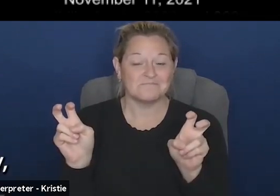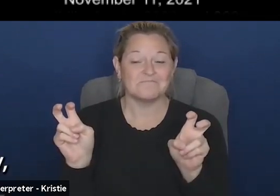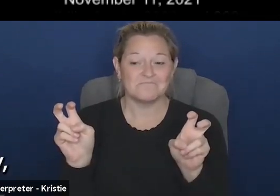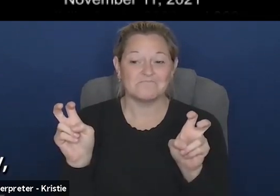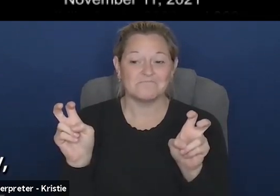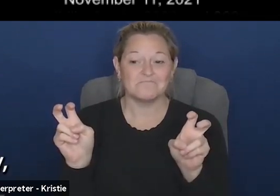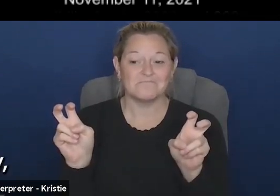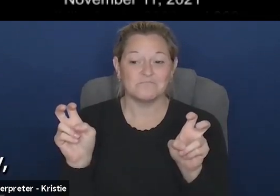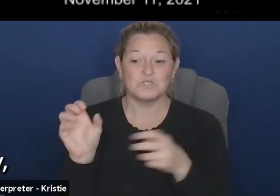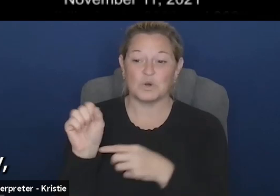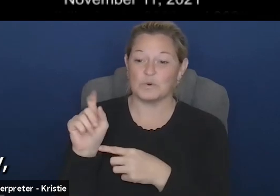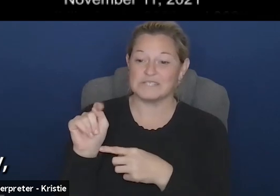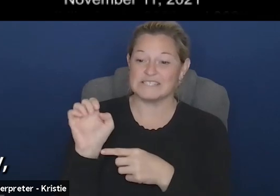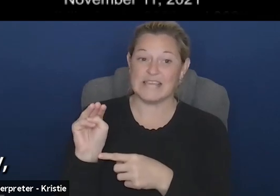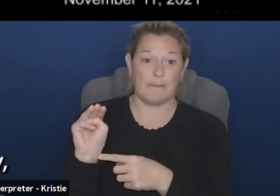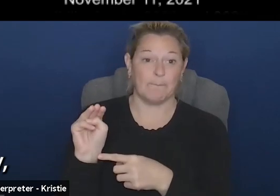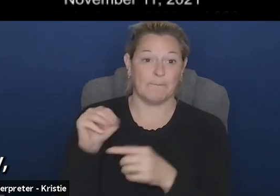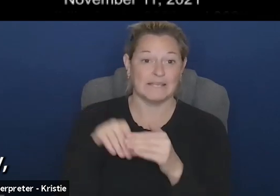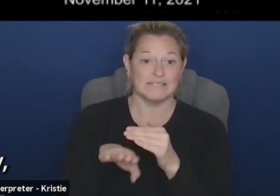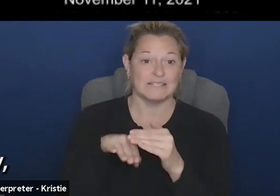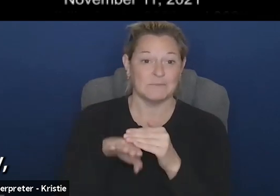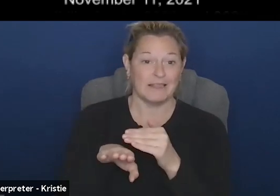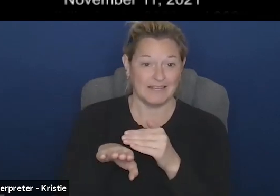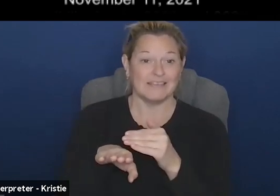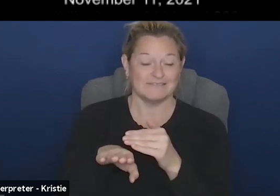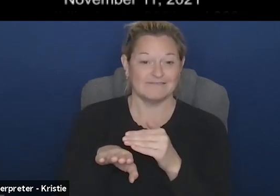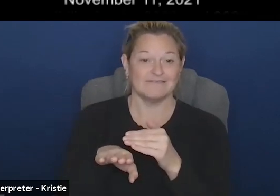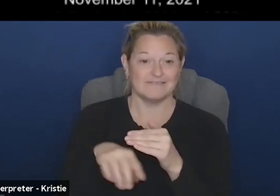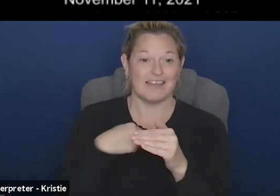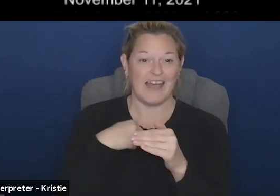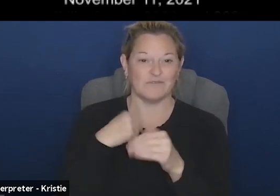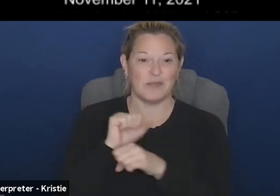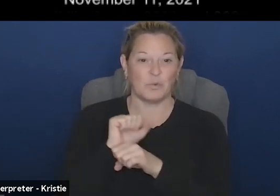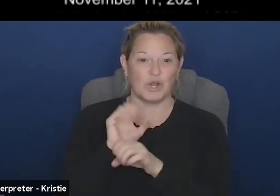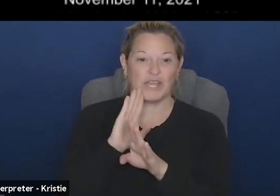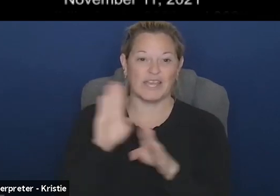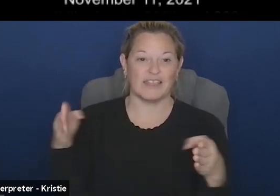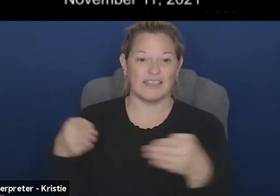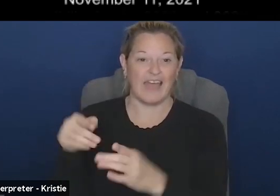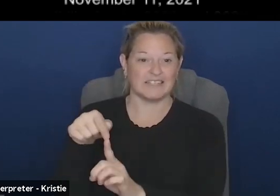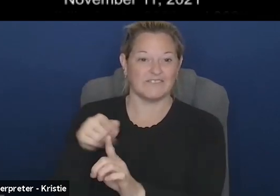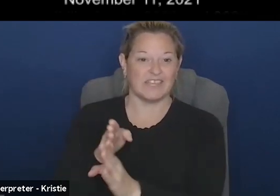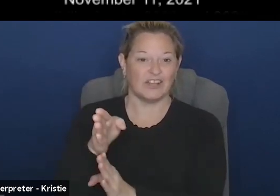STEM accessibility, which I've been working in for actually, maybe only 5 or 6 years,